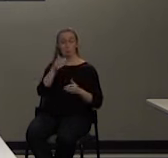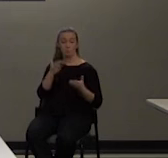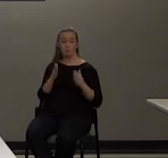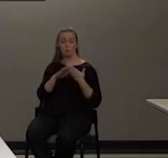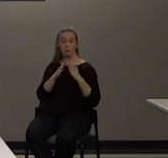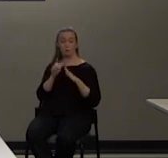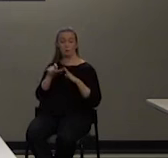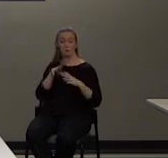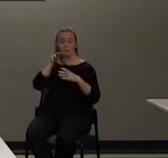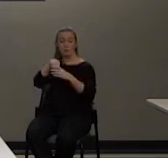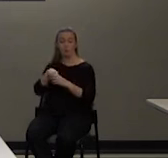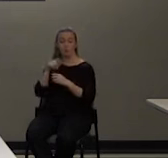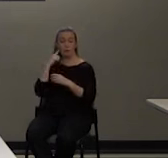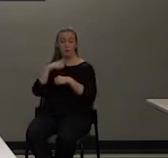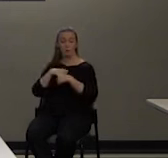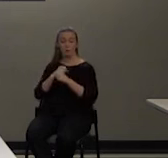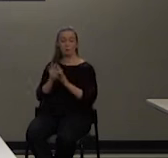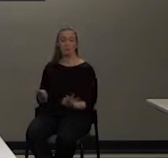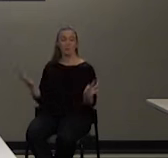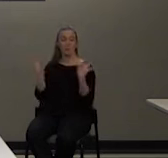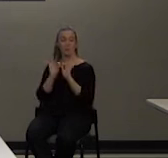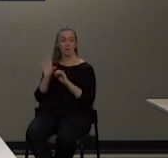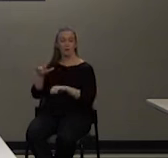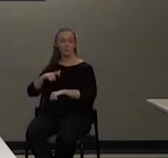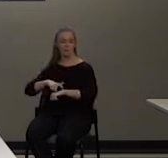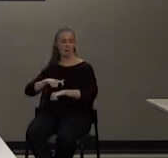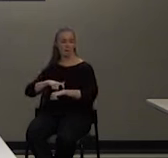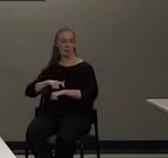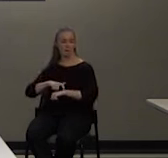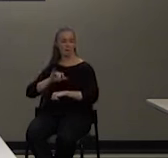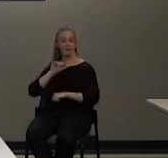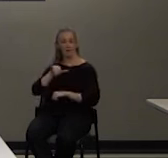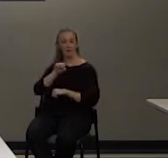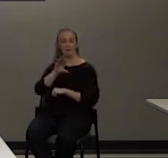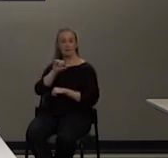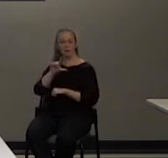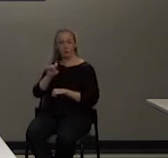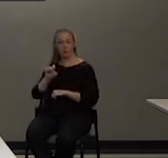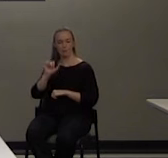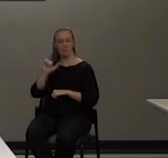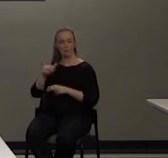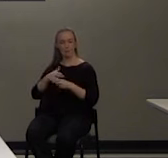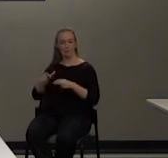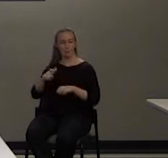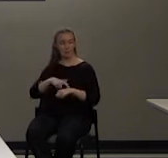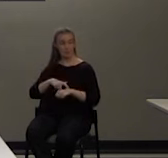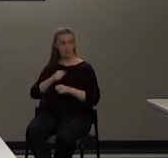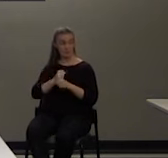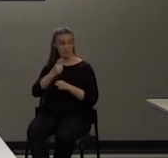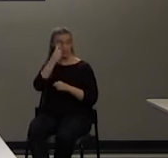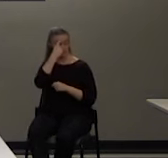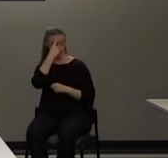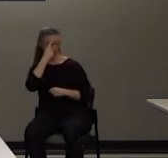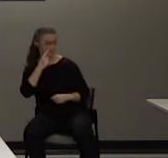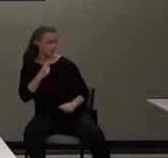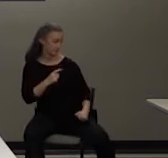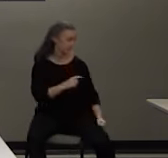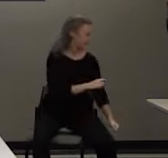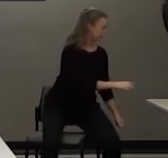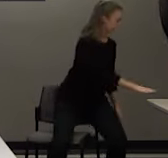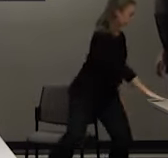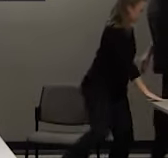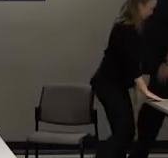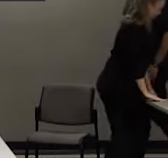community to make it worth their while at that scale in that amount of time. Does that make sense? Yeah, when you say